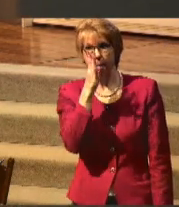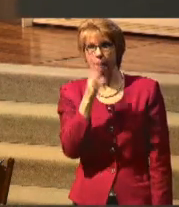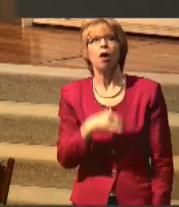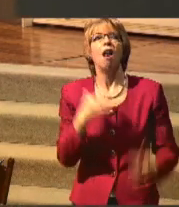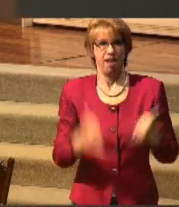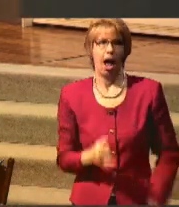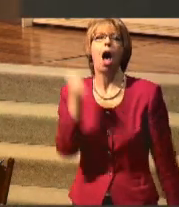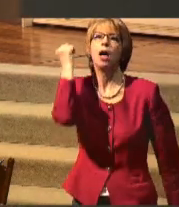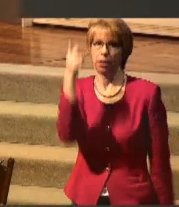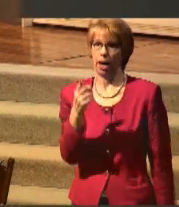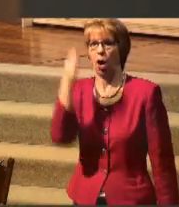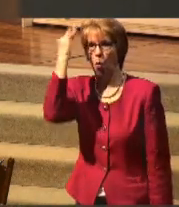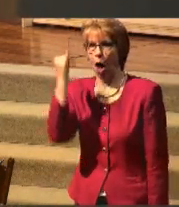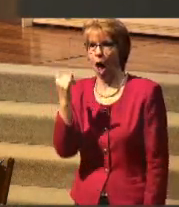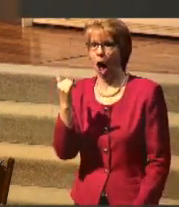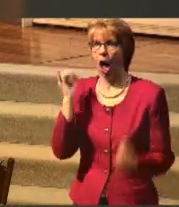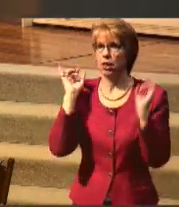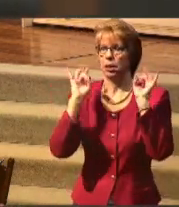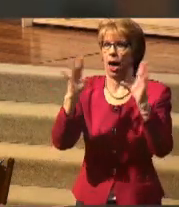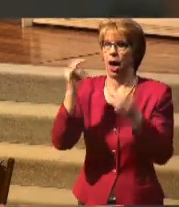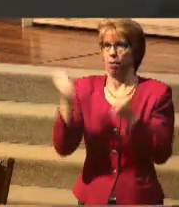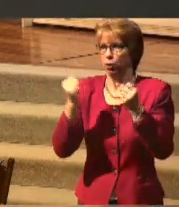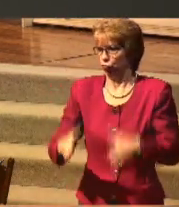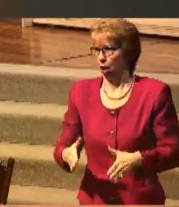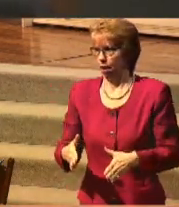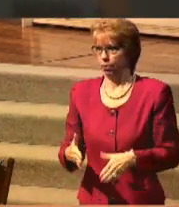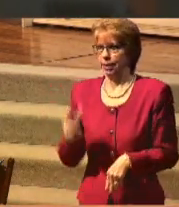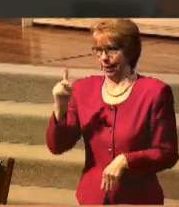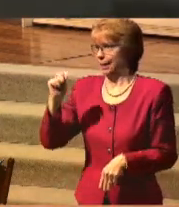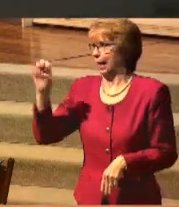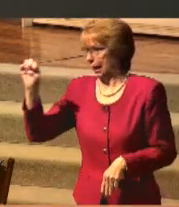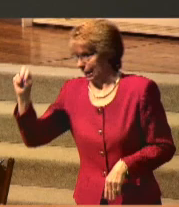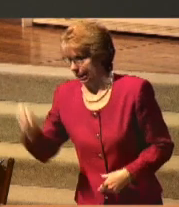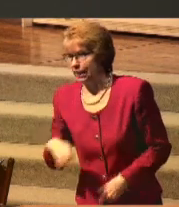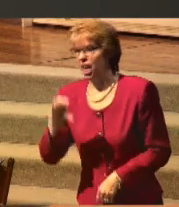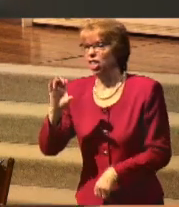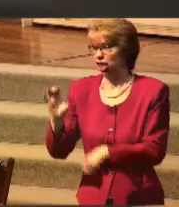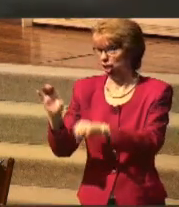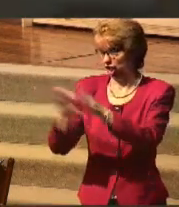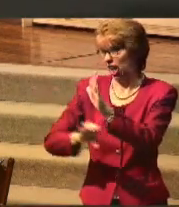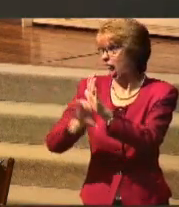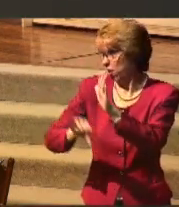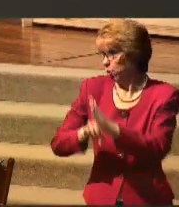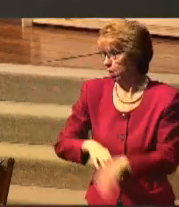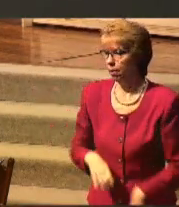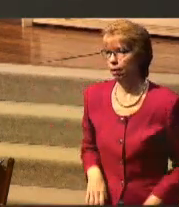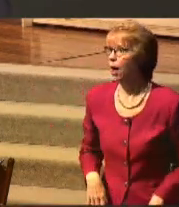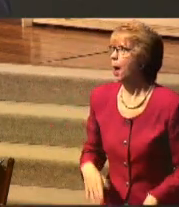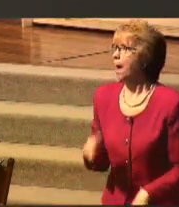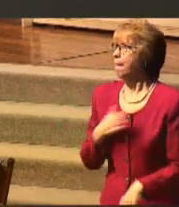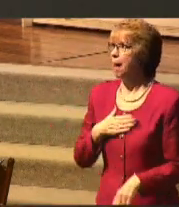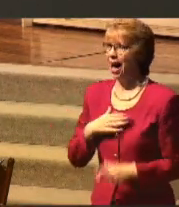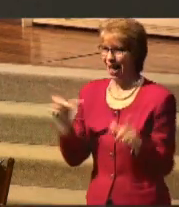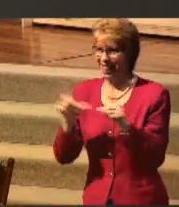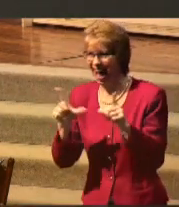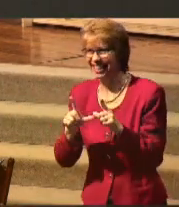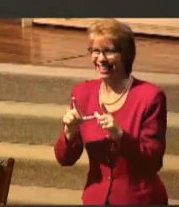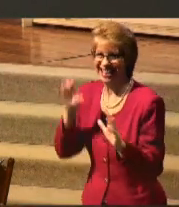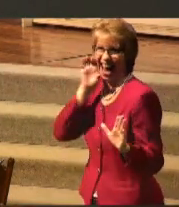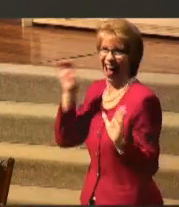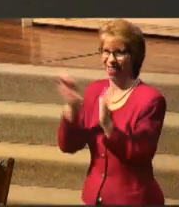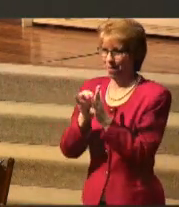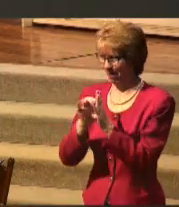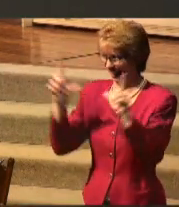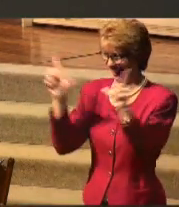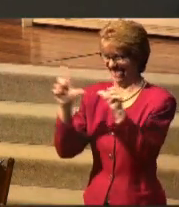Chattanooga. I got my little license, had my picture on it, and for a few moments I was like, wow, this is so exciting, you